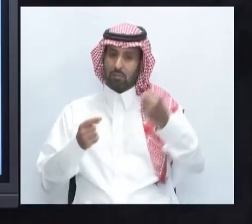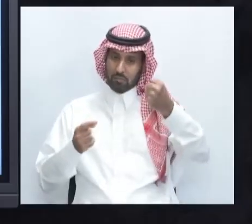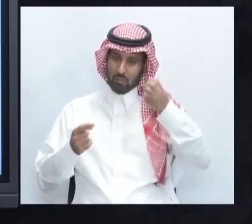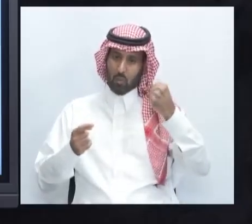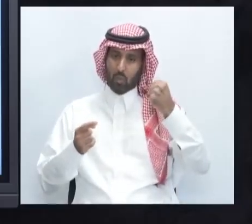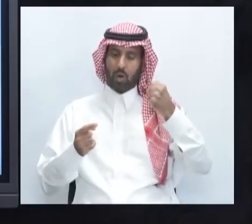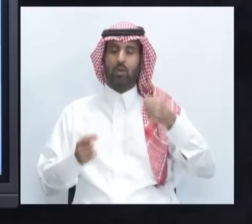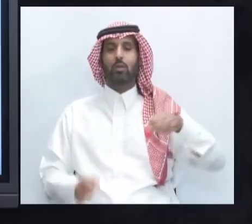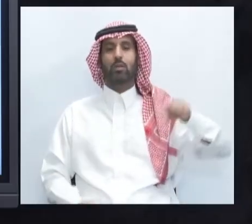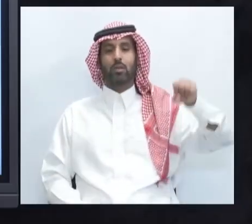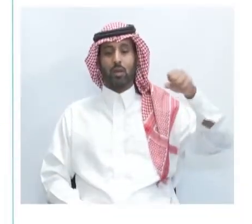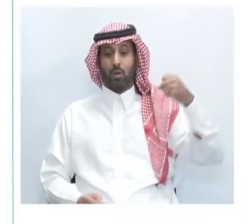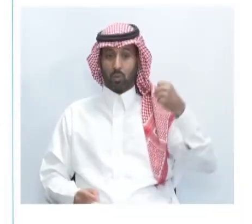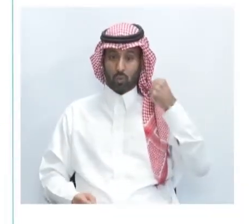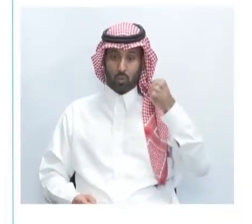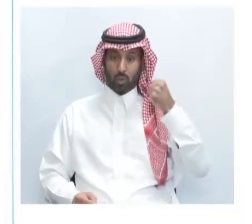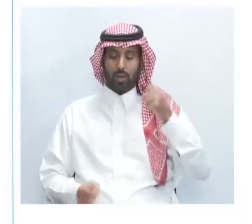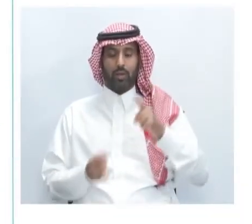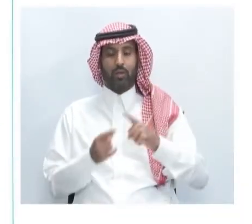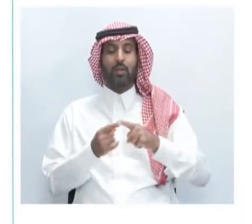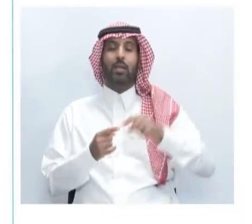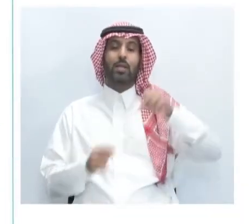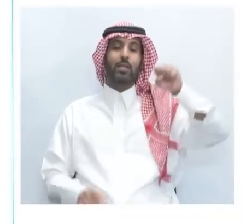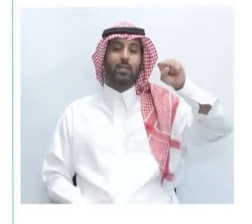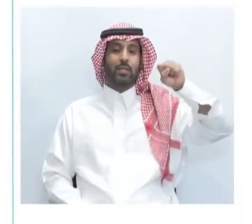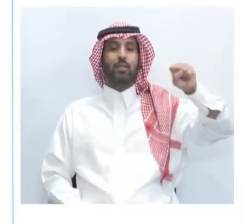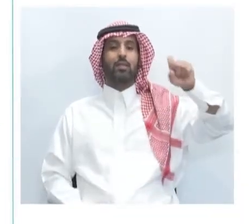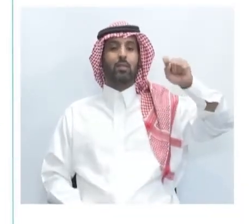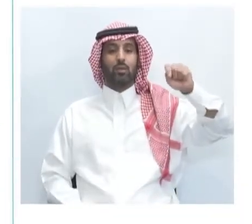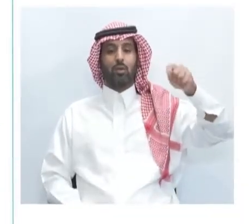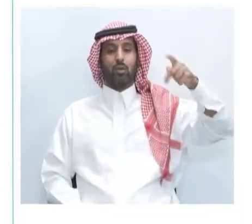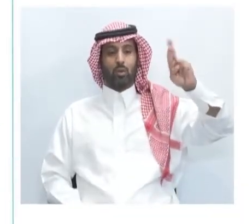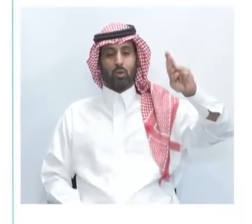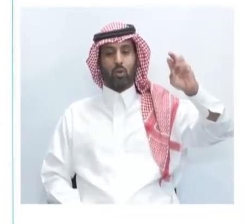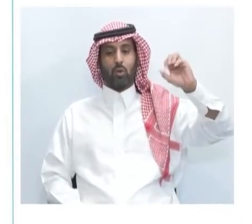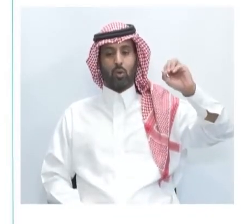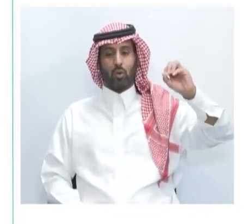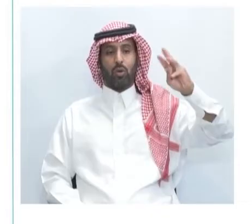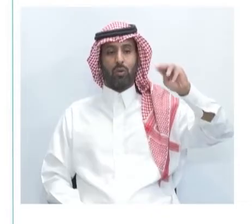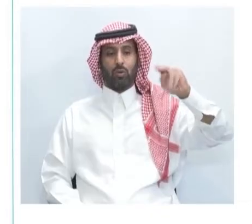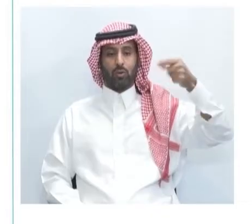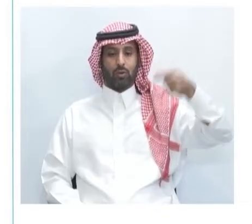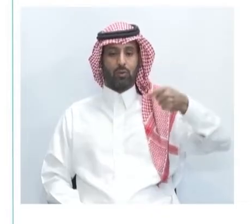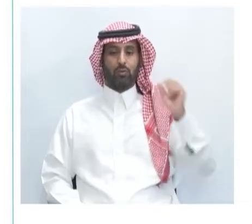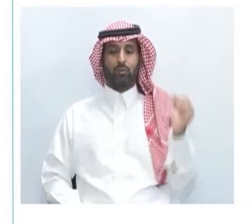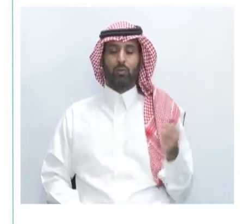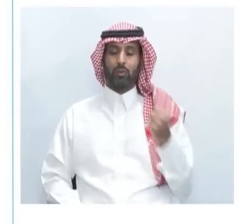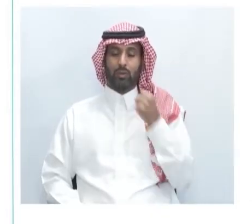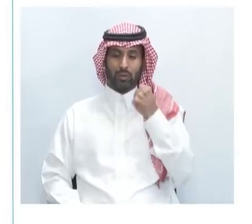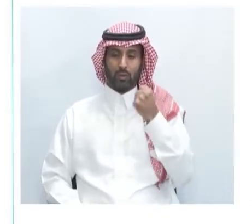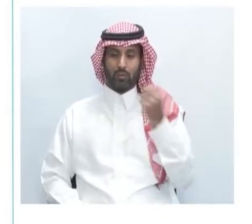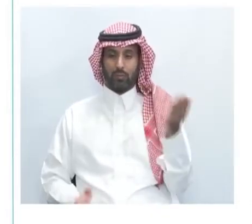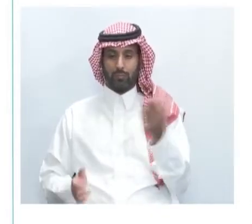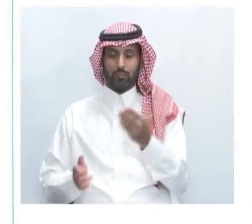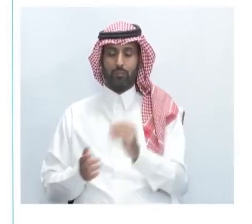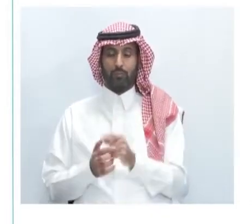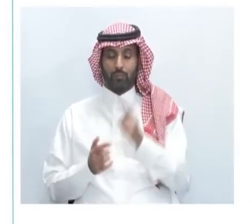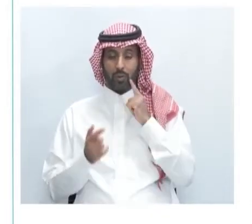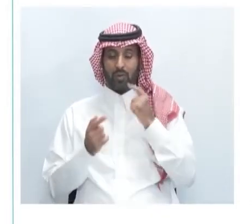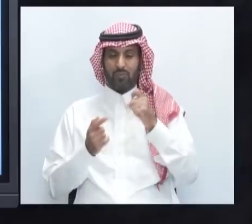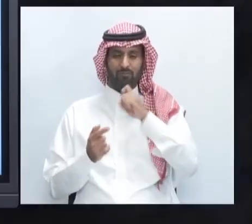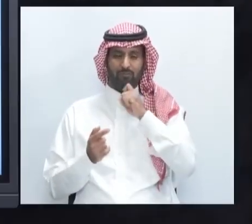Yes, strong. Excellent. We have what? Strong. So the opposite of weak is strong. So we have